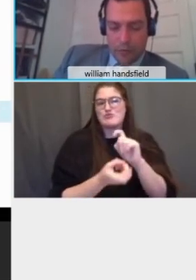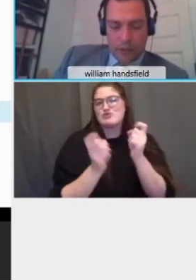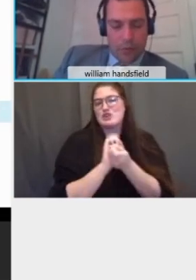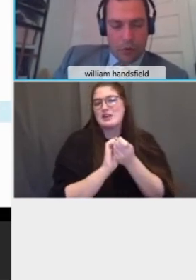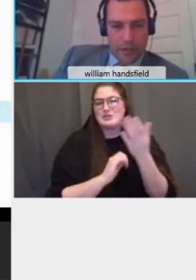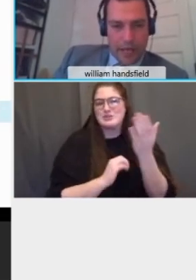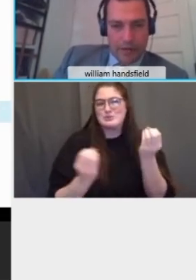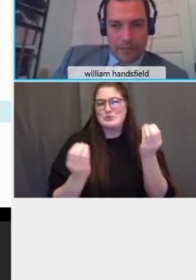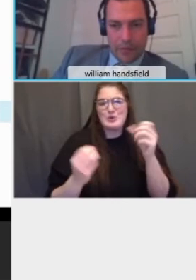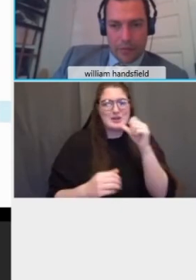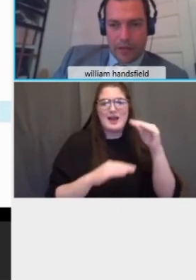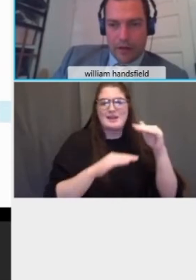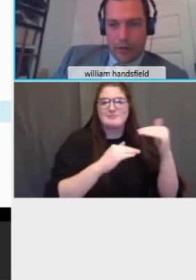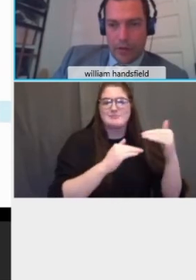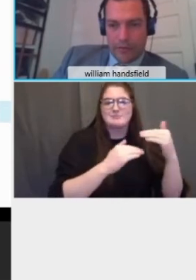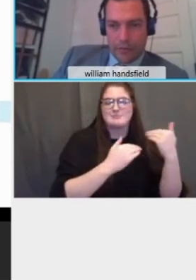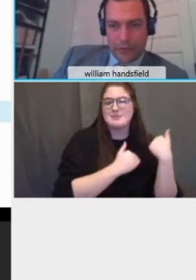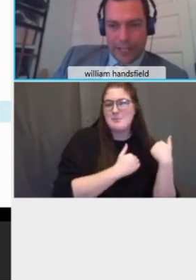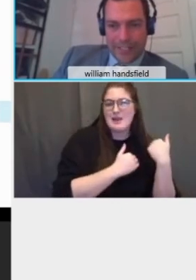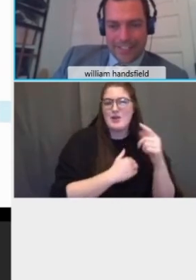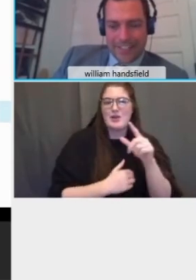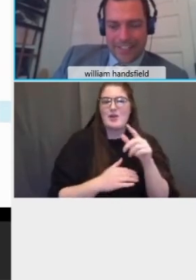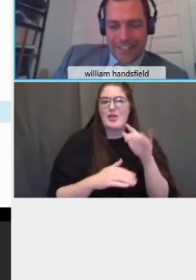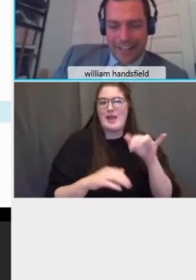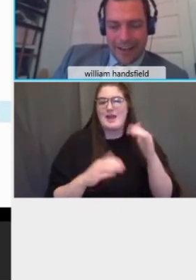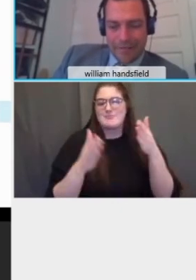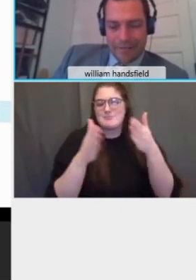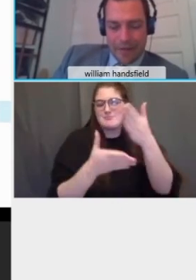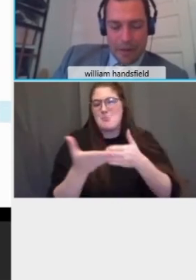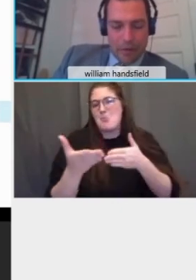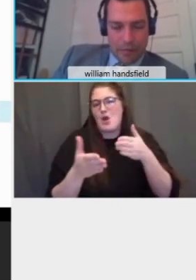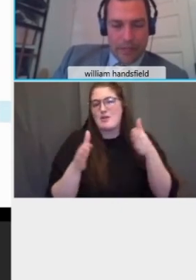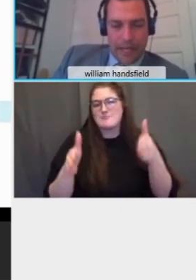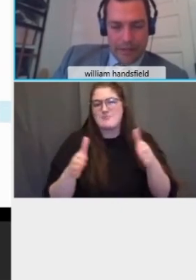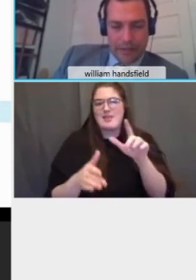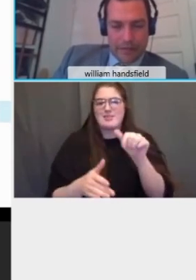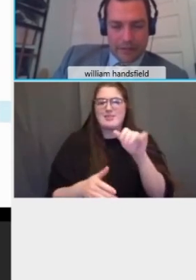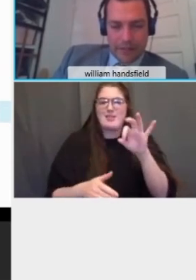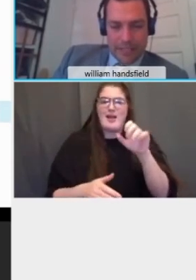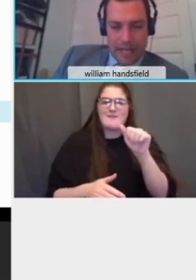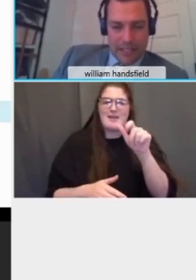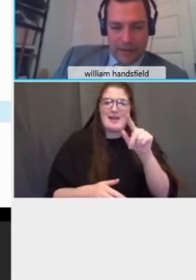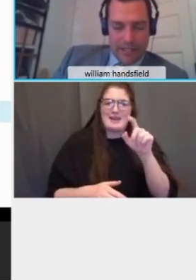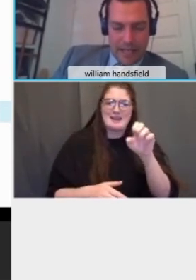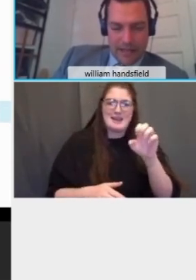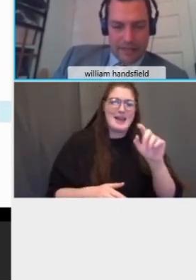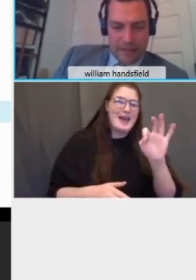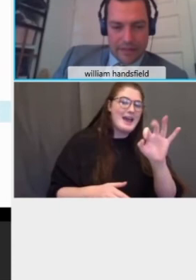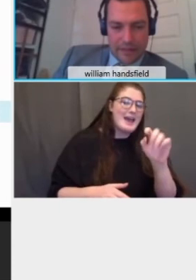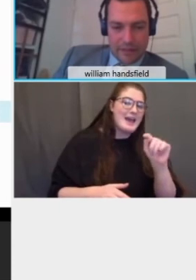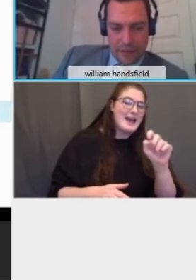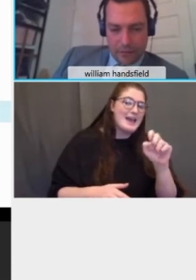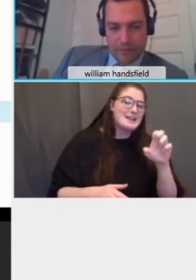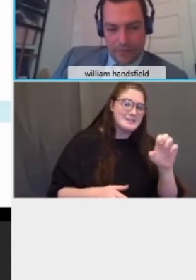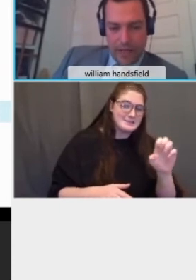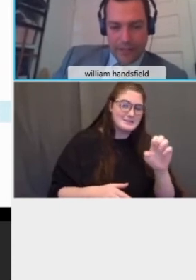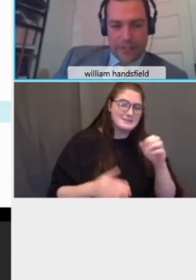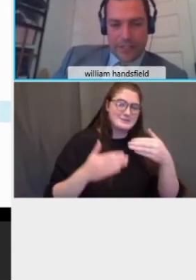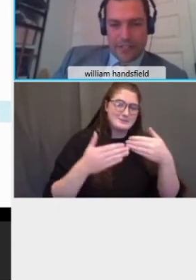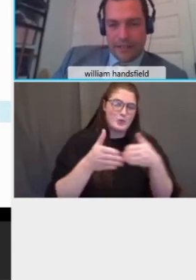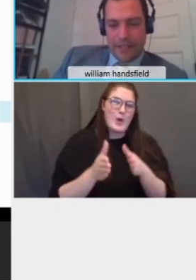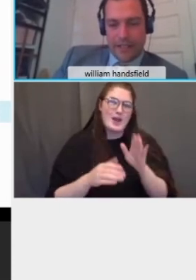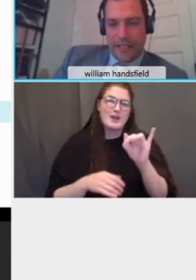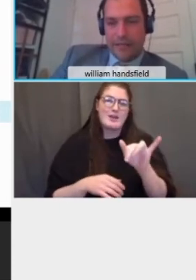I wish I had more to report on that, but we are aware of it. We're trying to come up with a plan that really satisfies that,